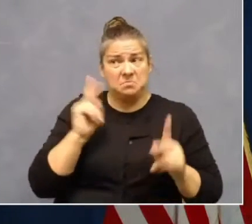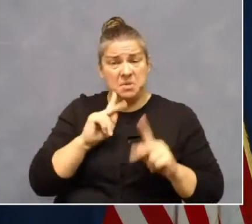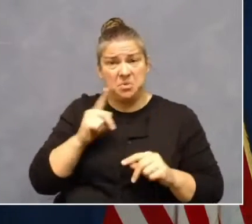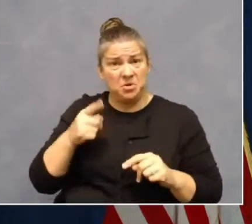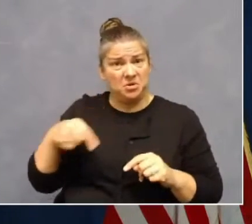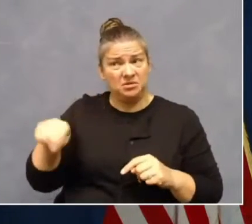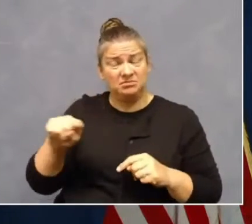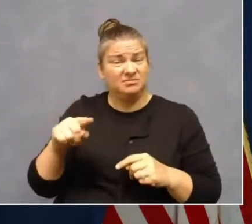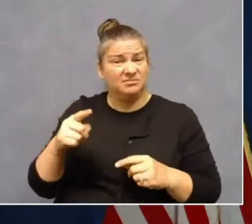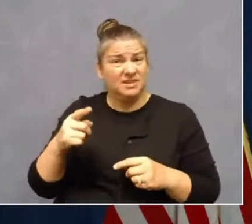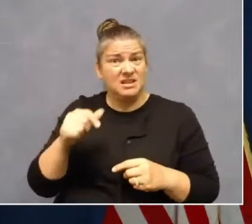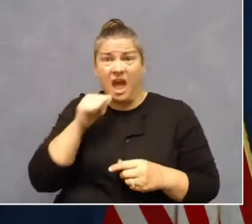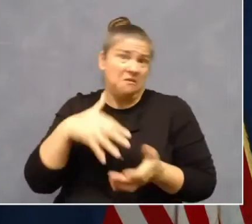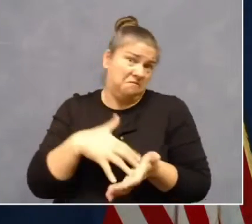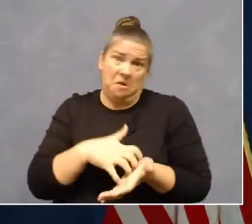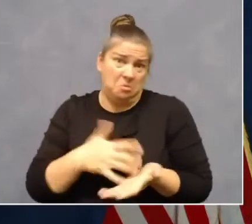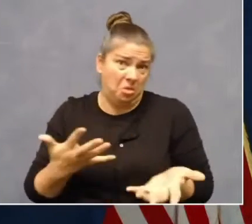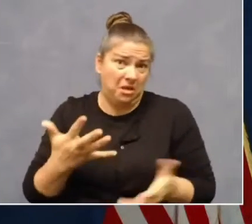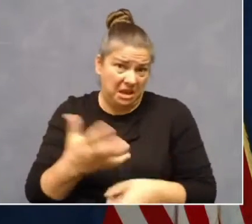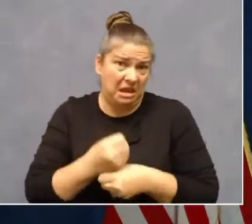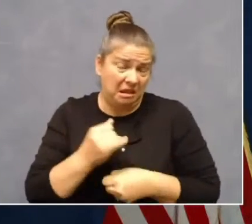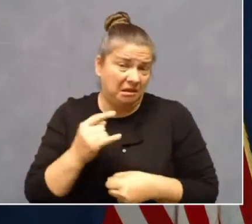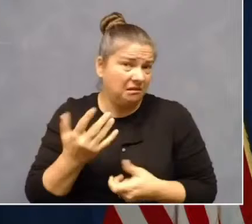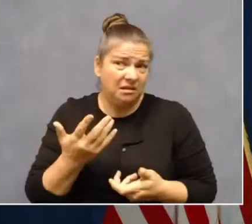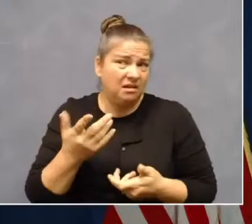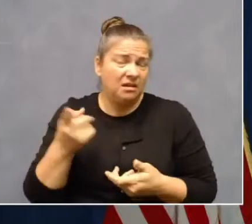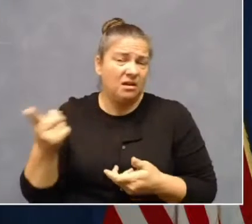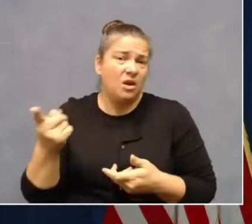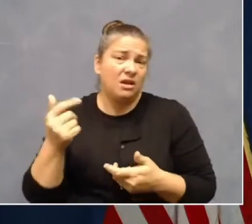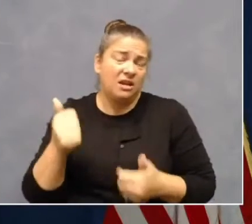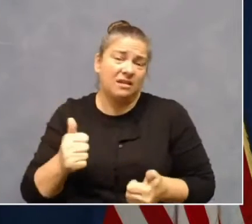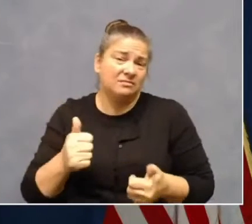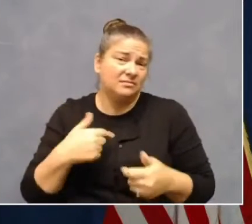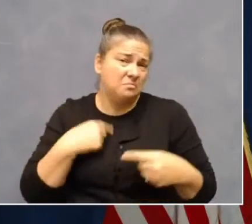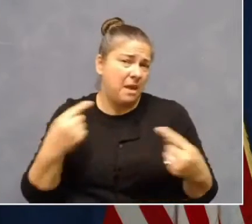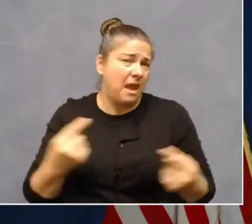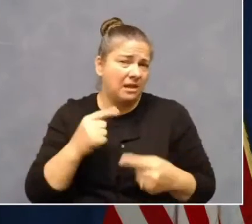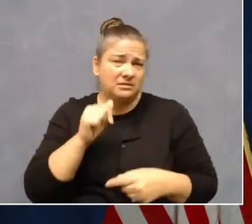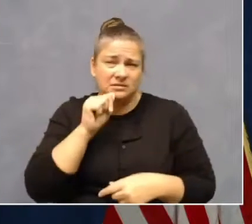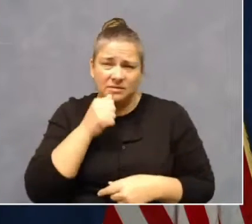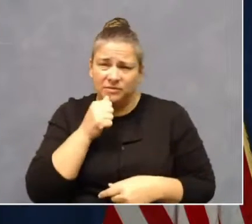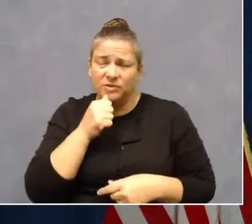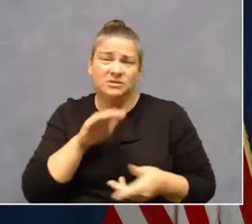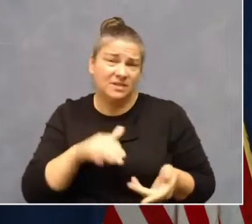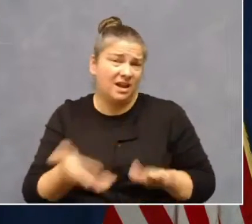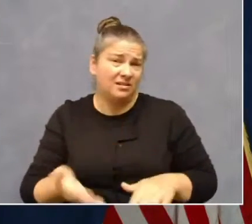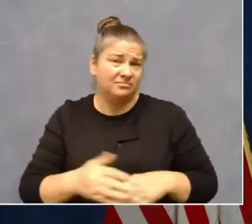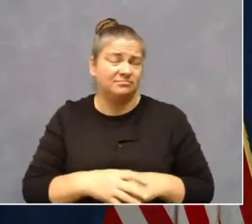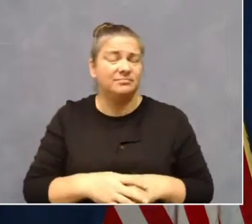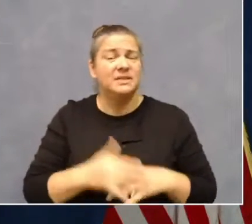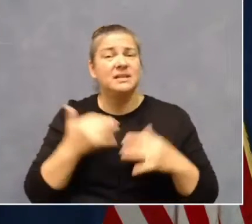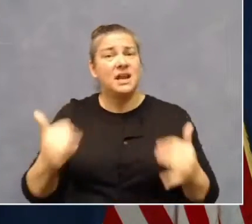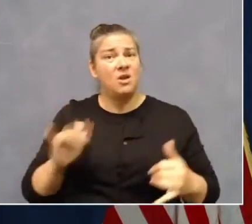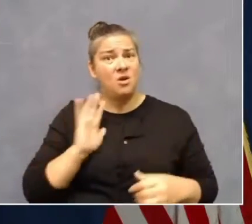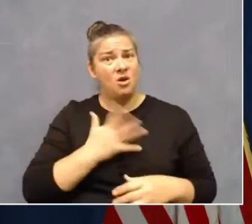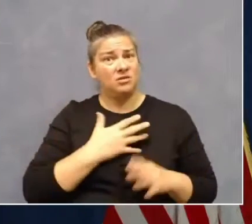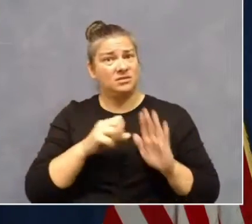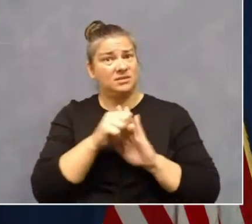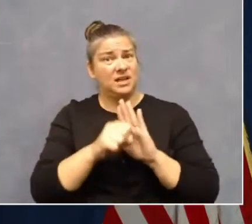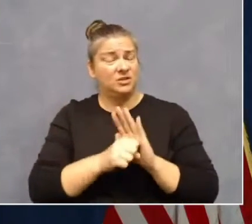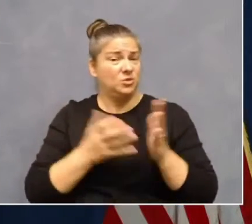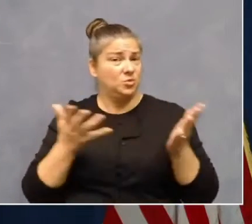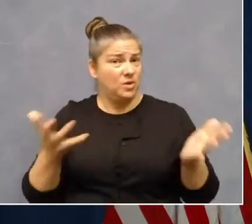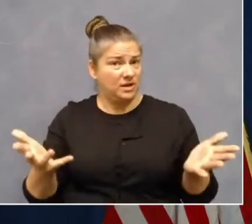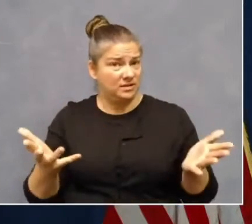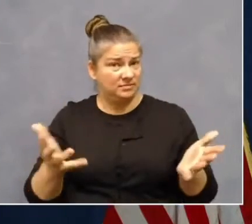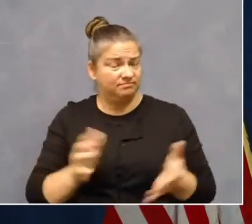death on them. So where are we as a state right now? I will tell you